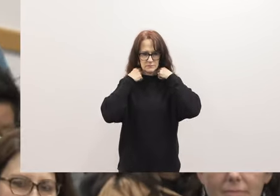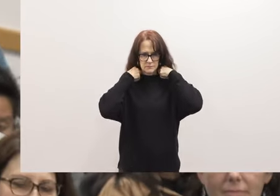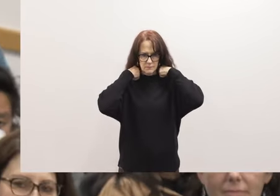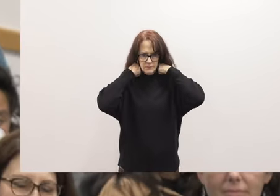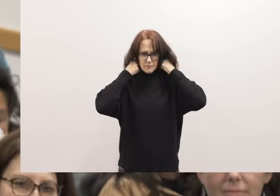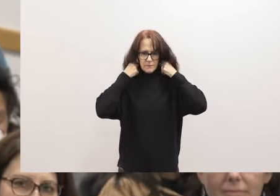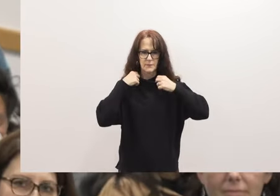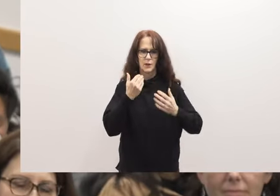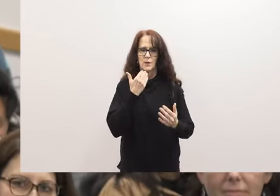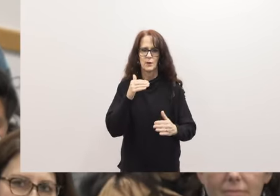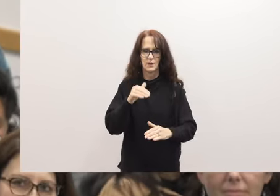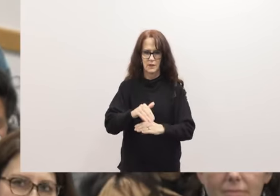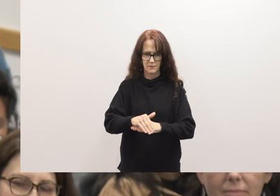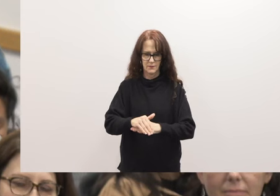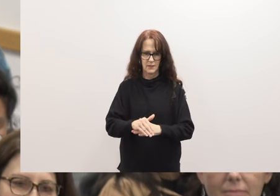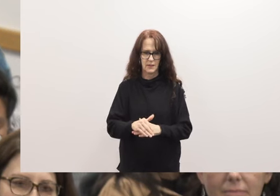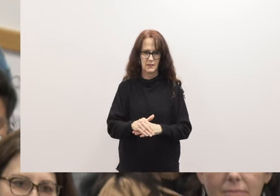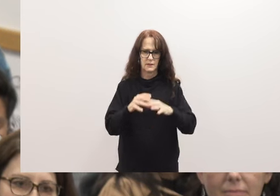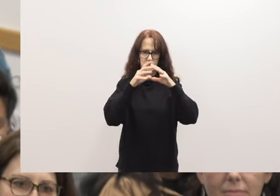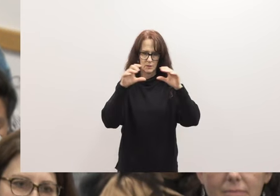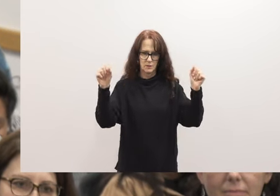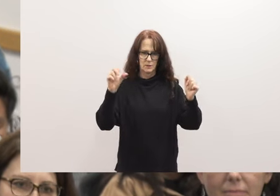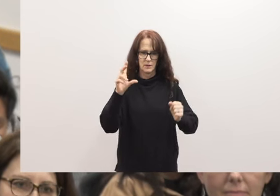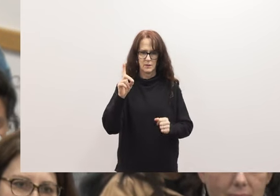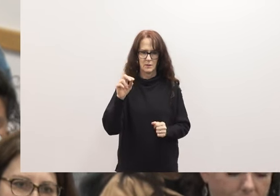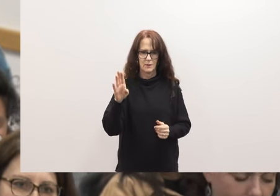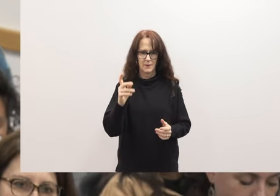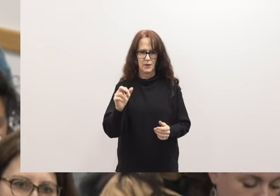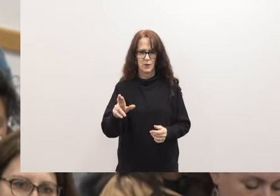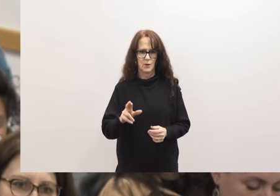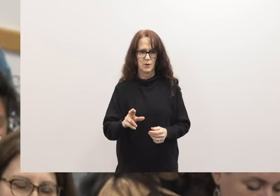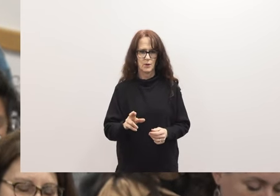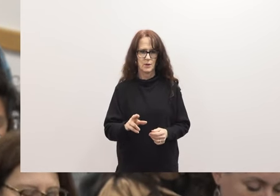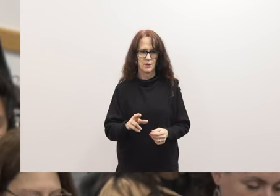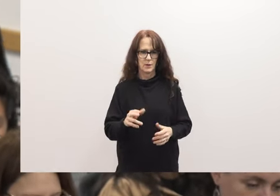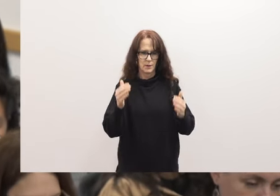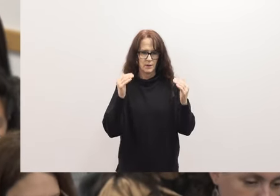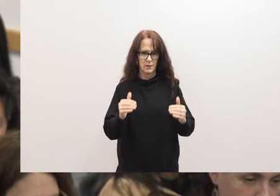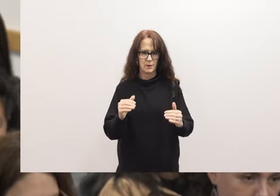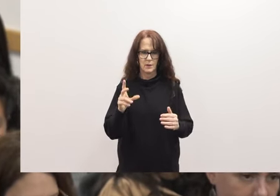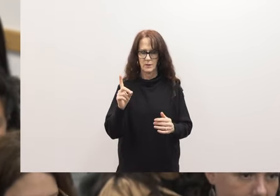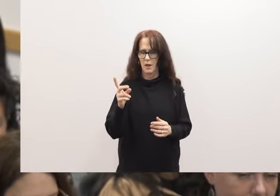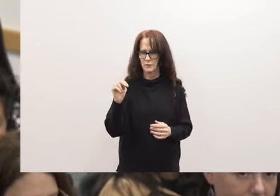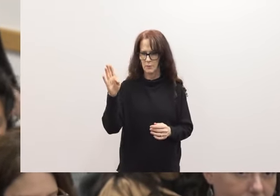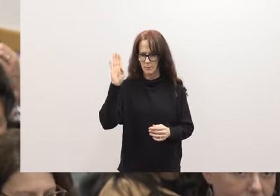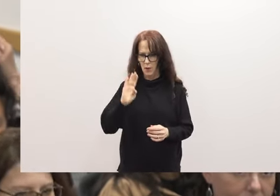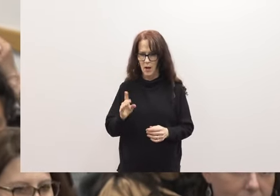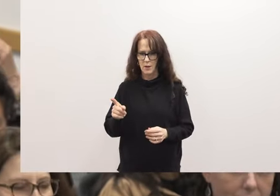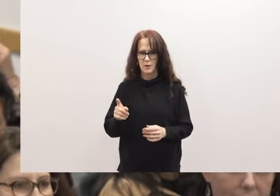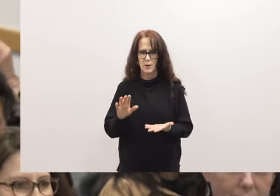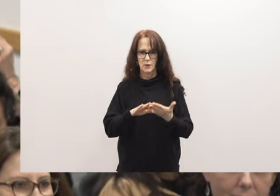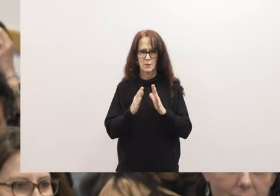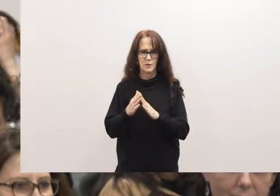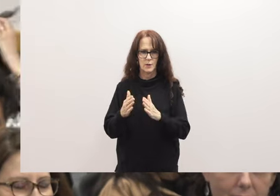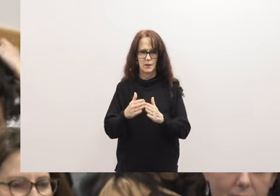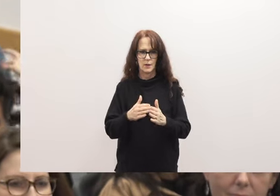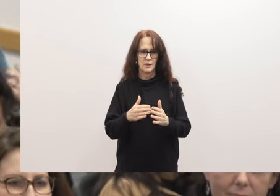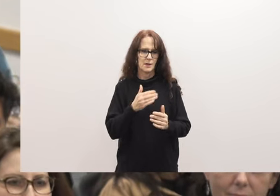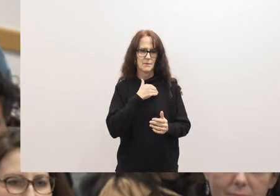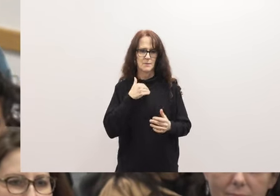Good evening, members of the board, Superintendent Dr. Baker, Deputy Superintendent Dr. Brown, community members in the